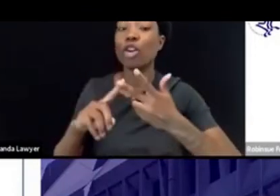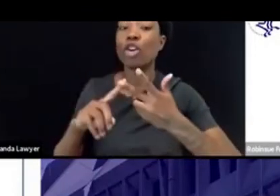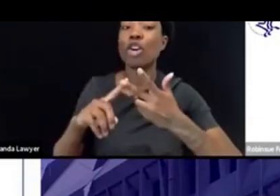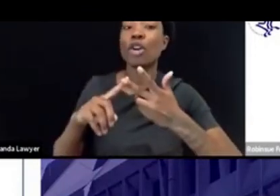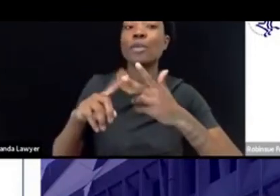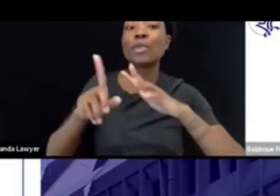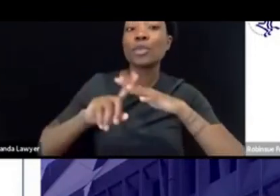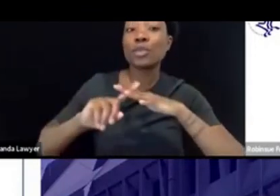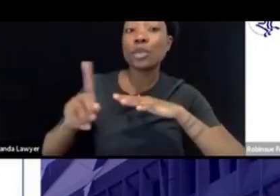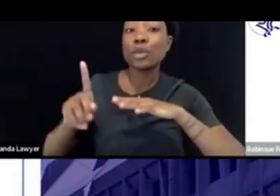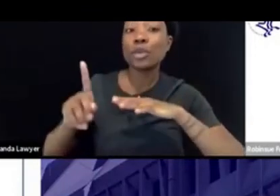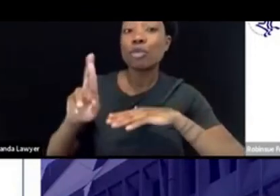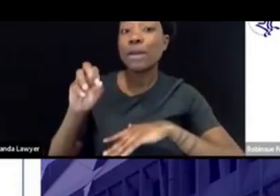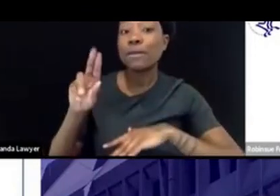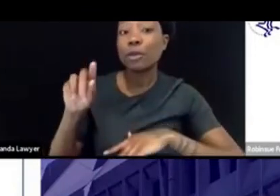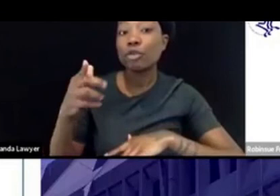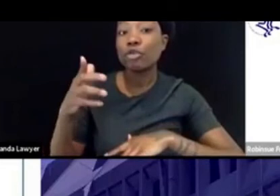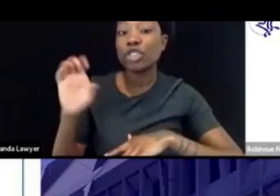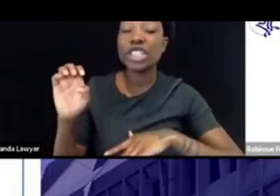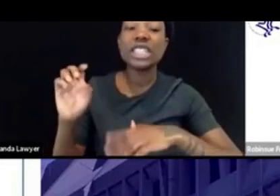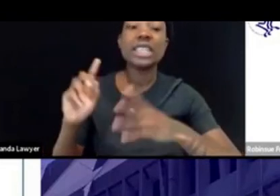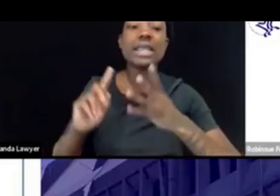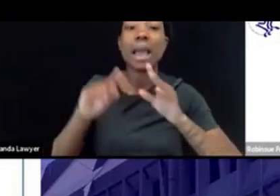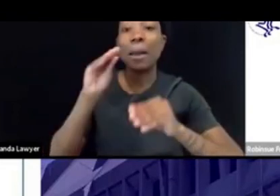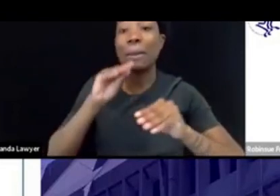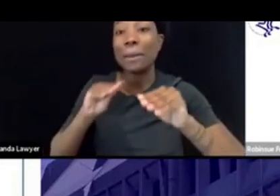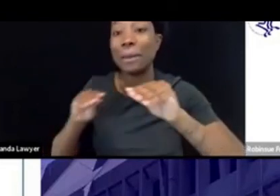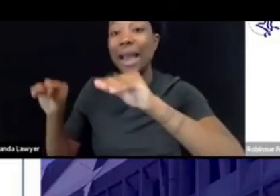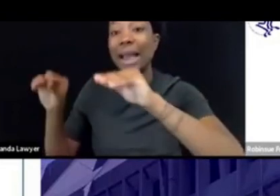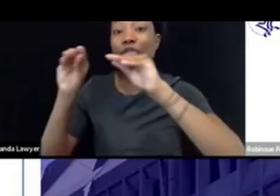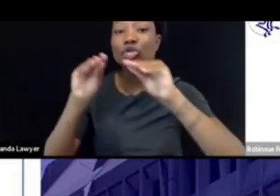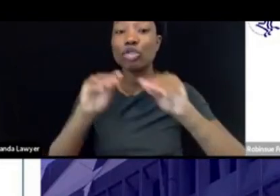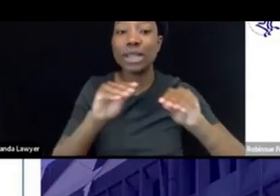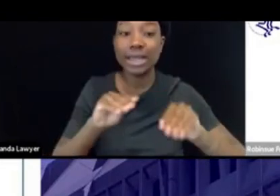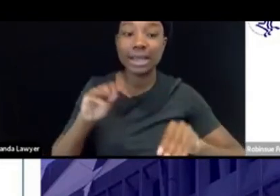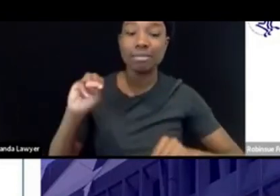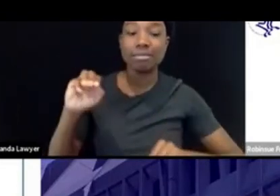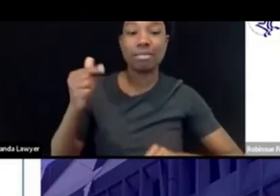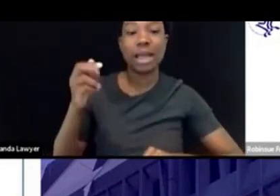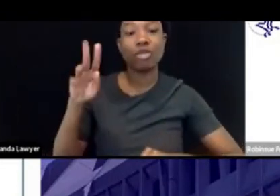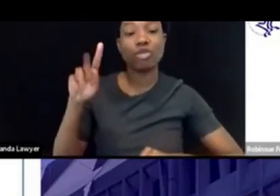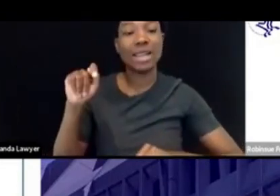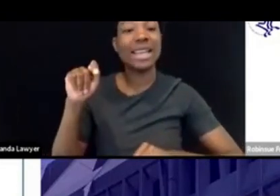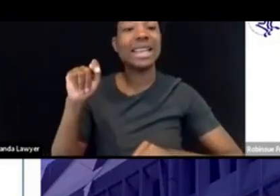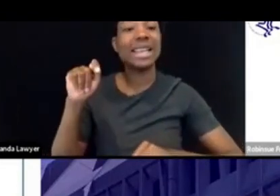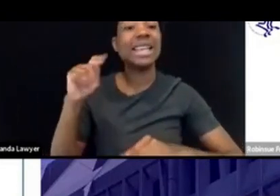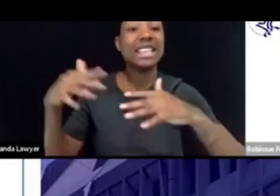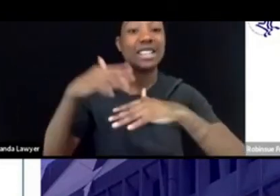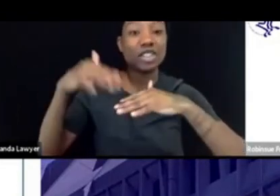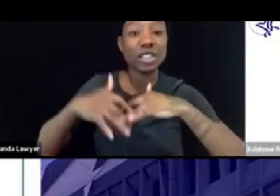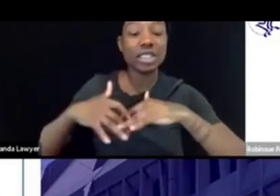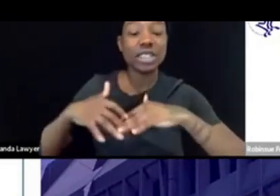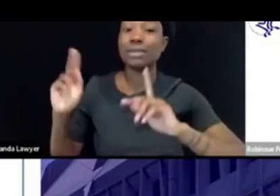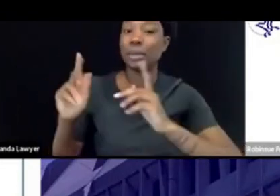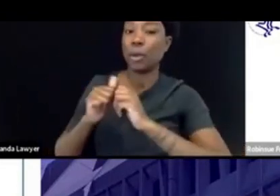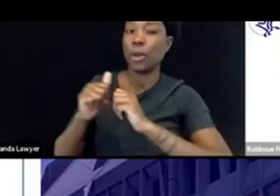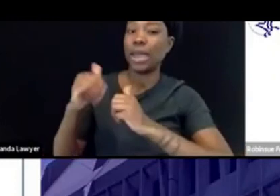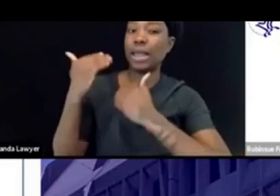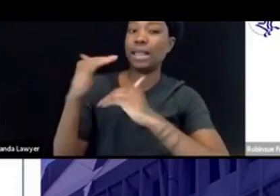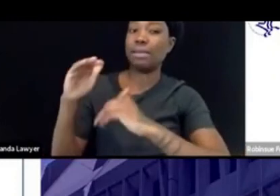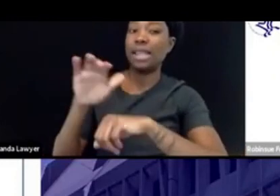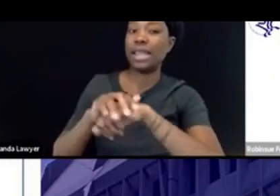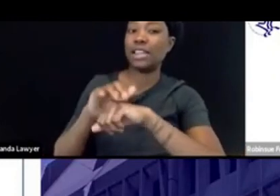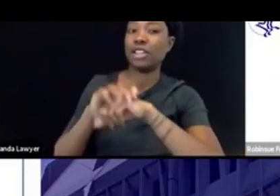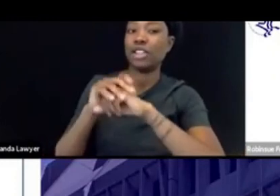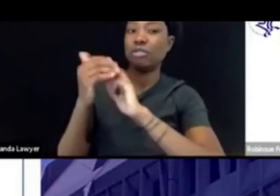indigenous, persons with limited English proficiency, and older adults.